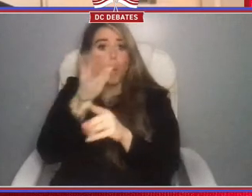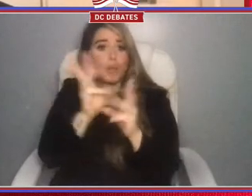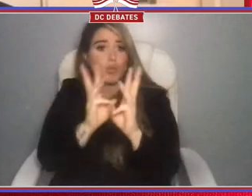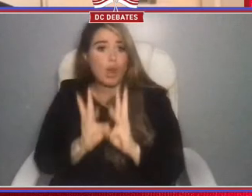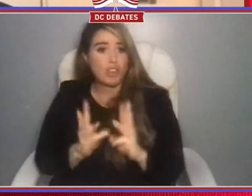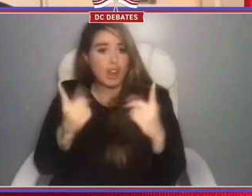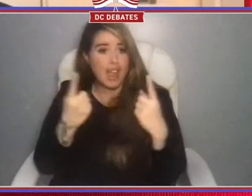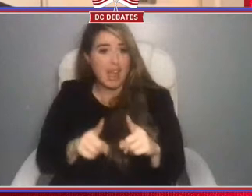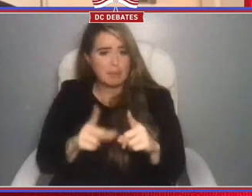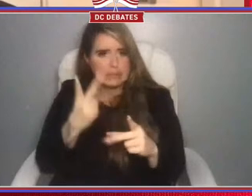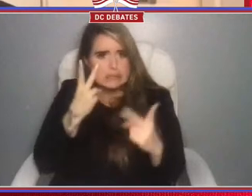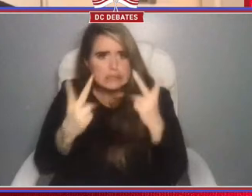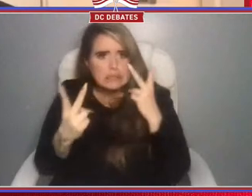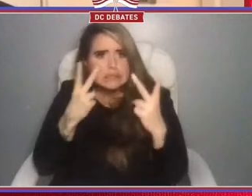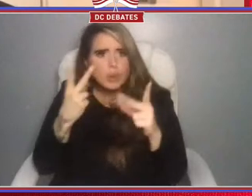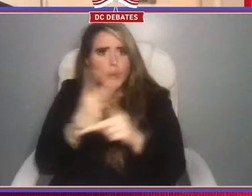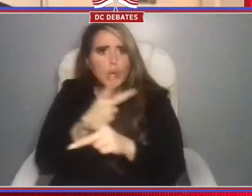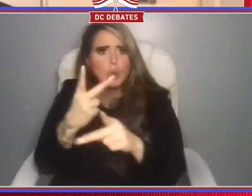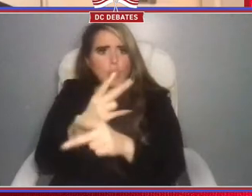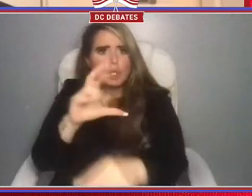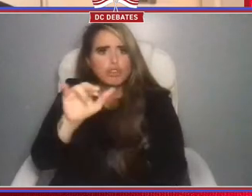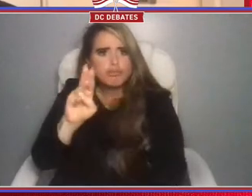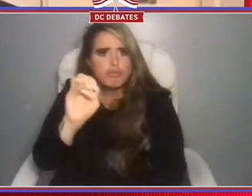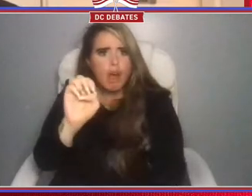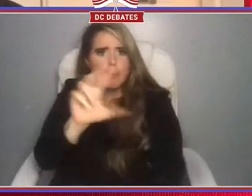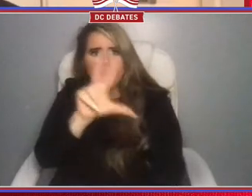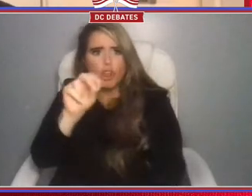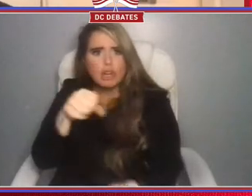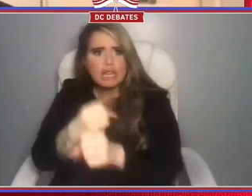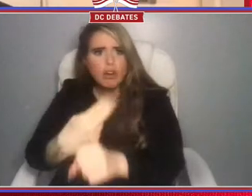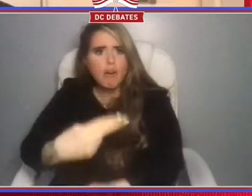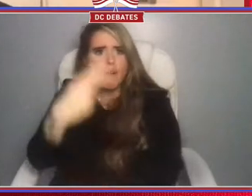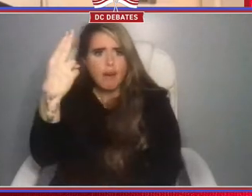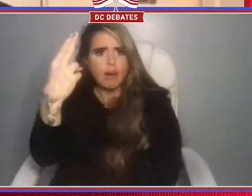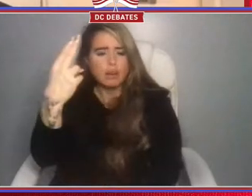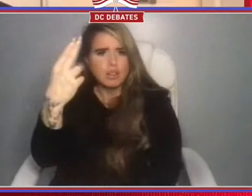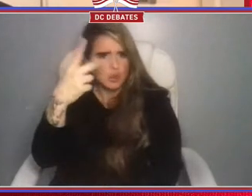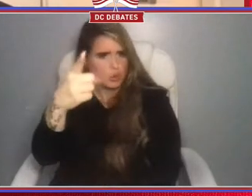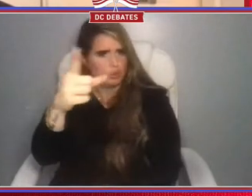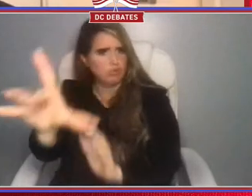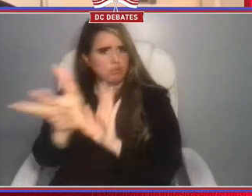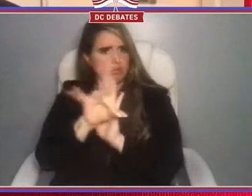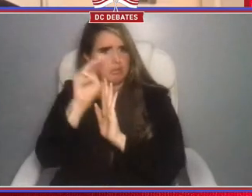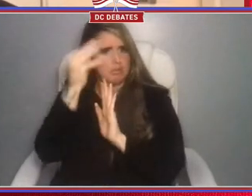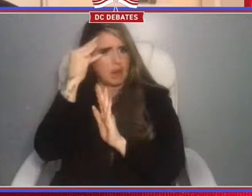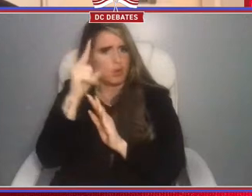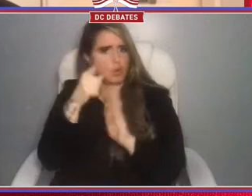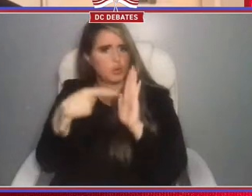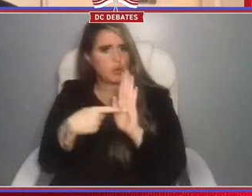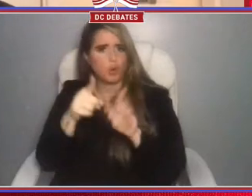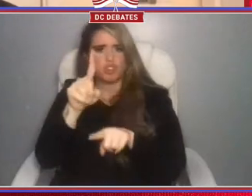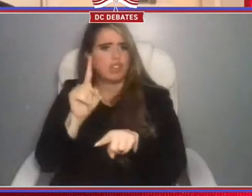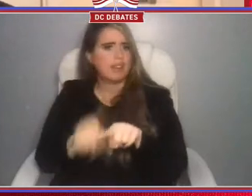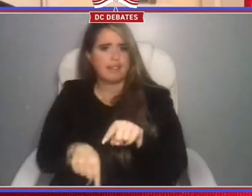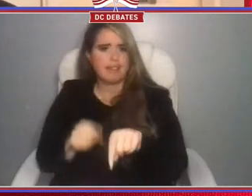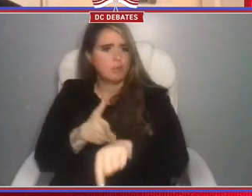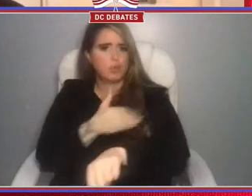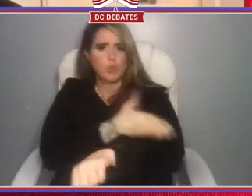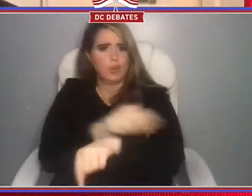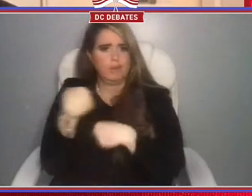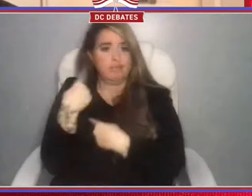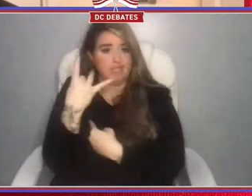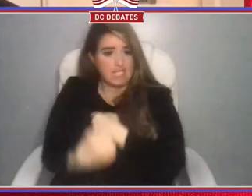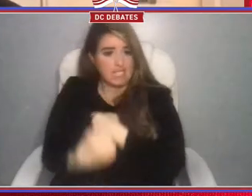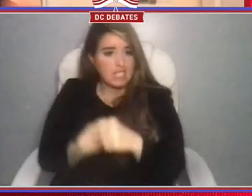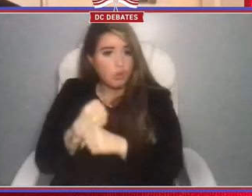to a 30-year high, and you have elected a mayor that has shown she couldn't do it over 8 years, or you're stuck with someone